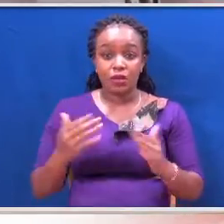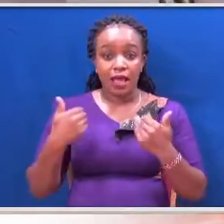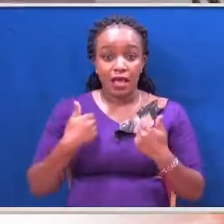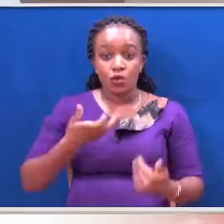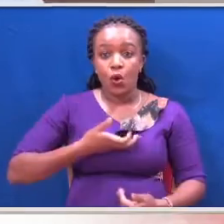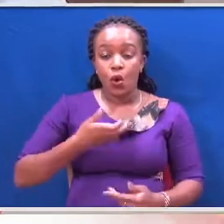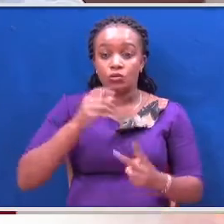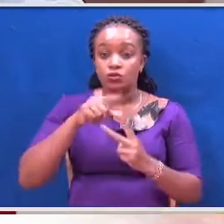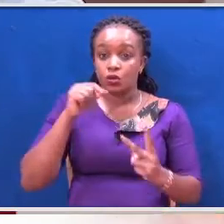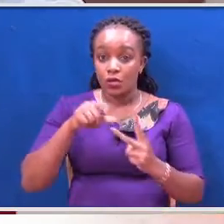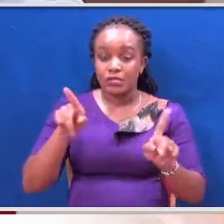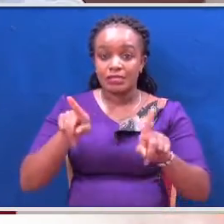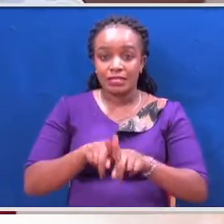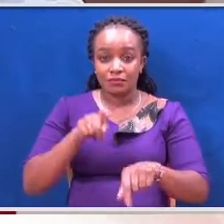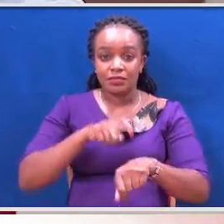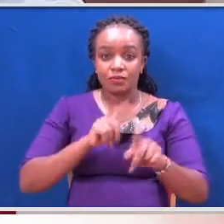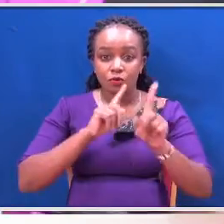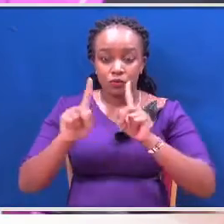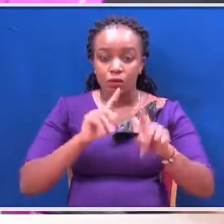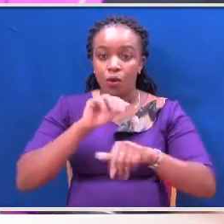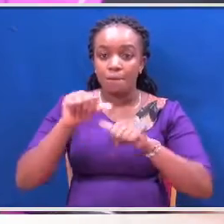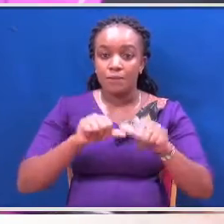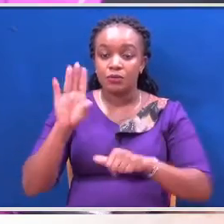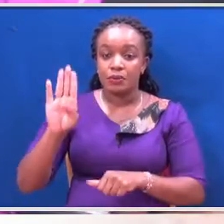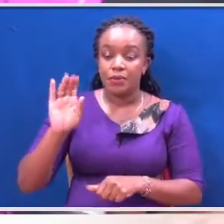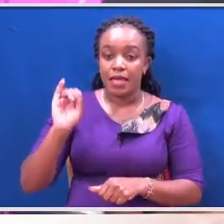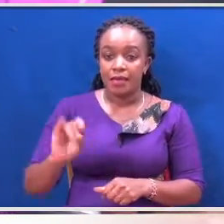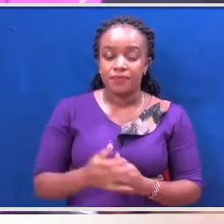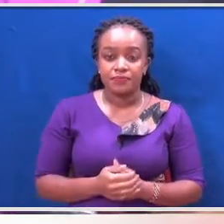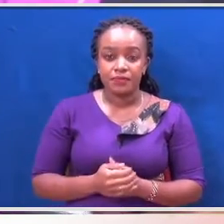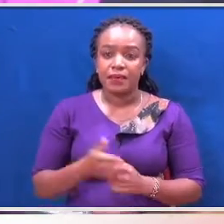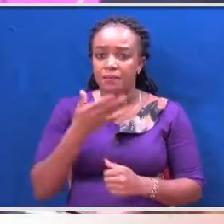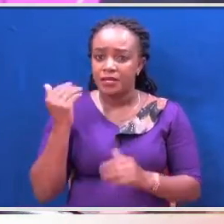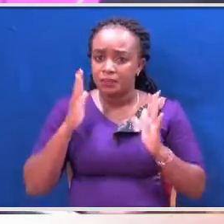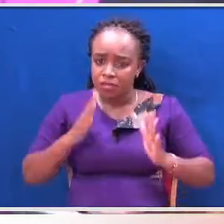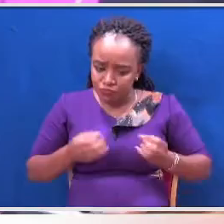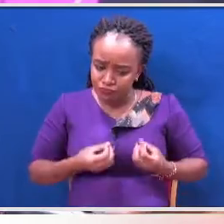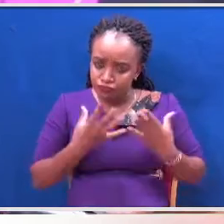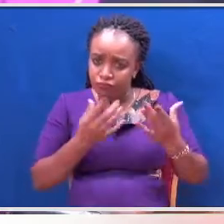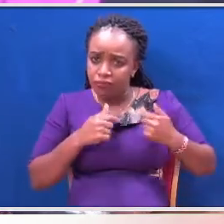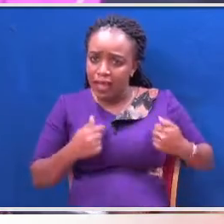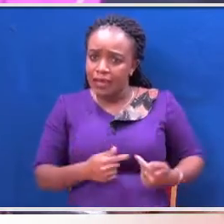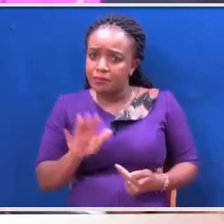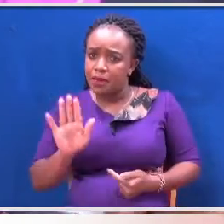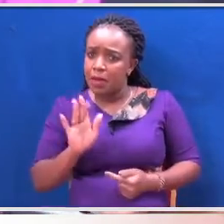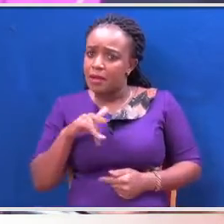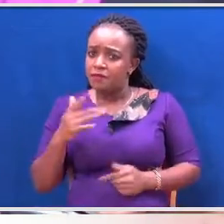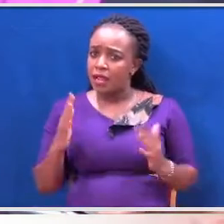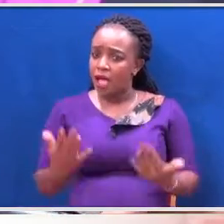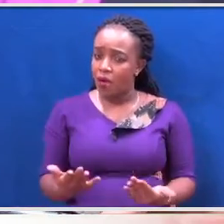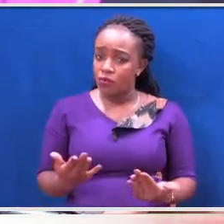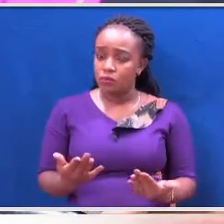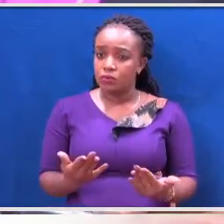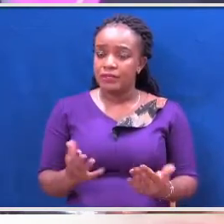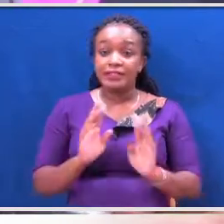even when it comes to the constitutional amendment. Isi mtu aseme mimi roho yangu inasema nini? Hiyo taratibu ikifuatwa, ile matokeo